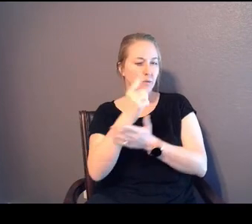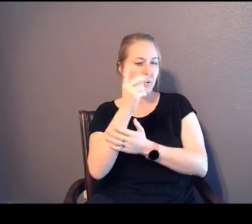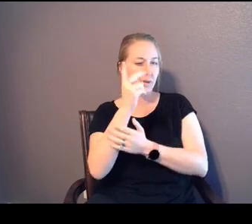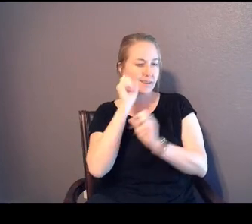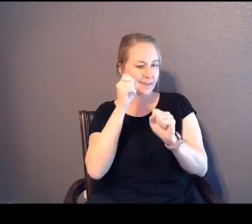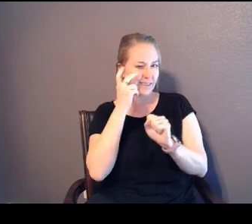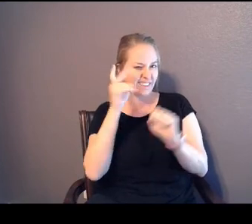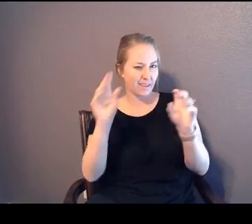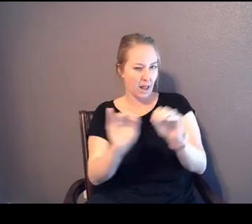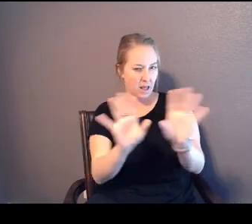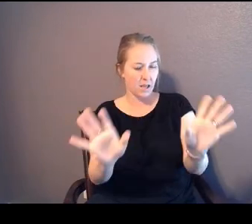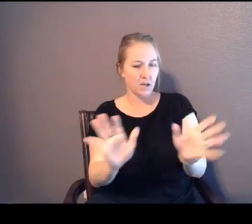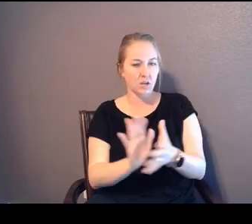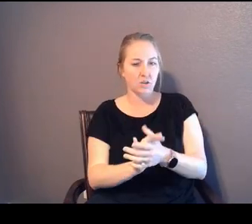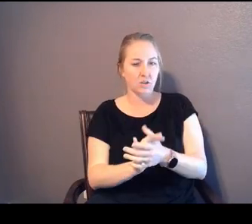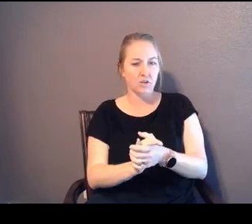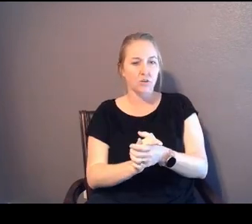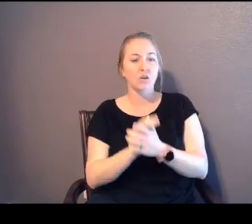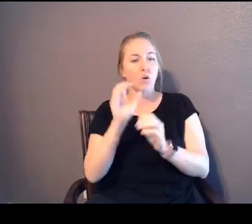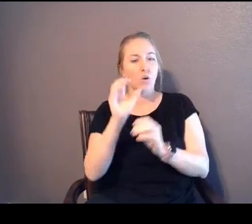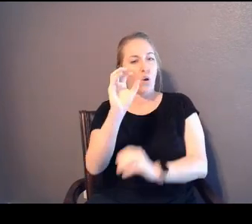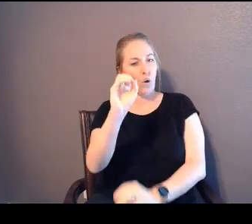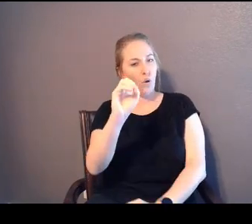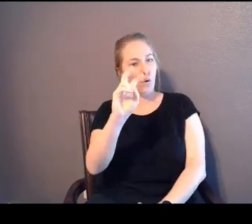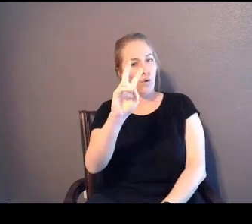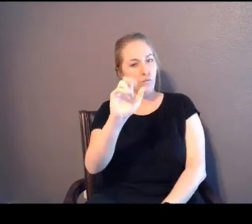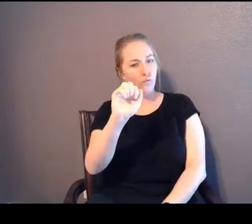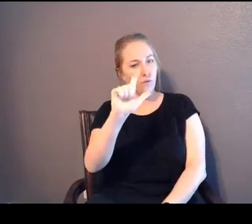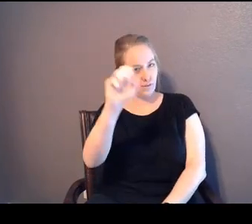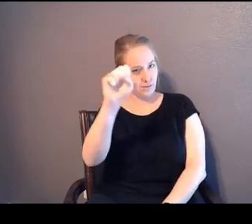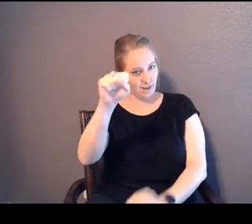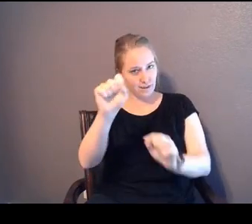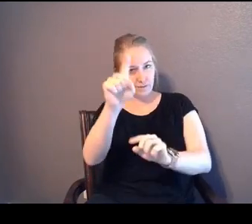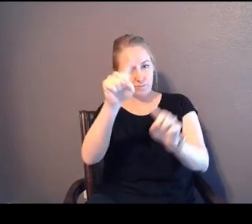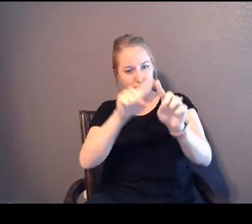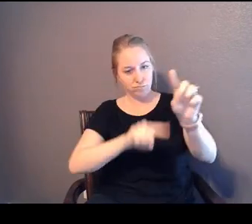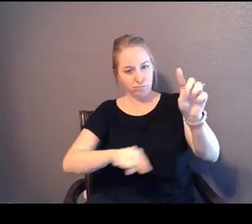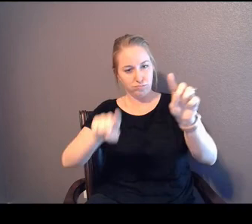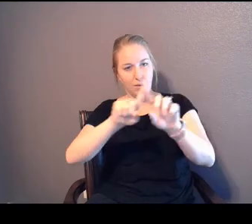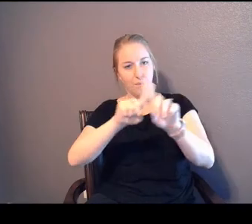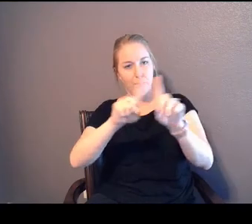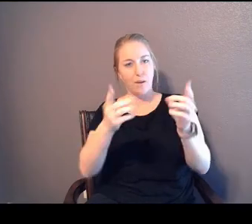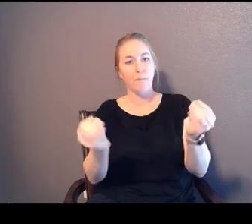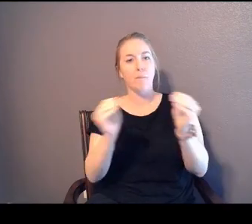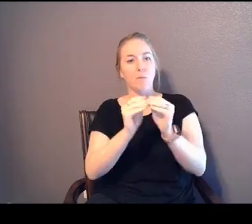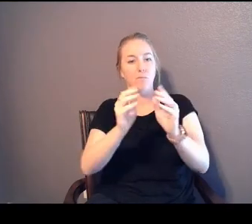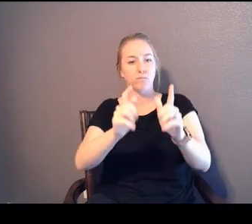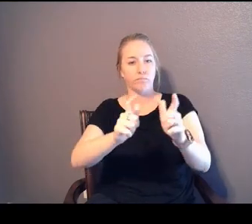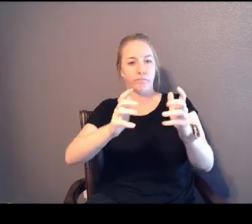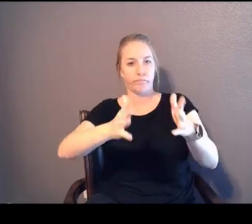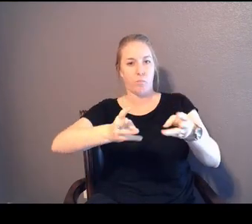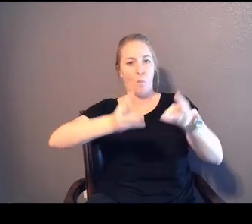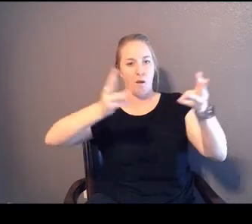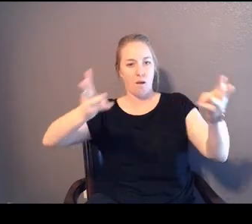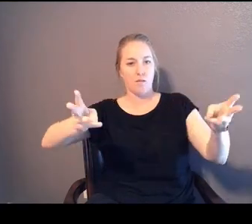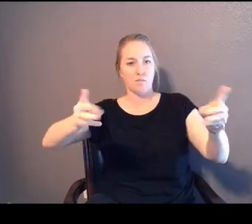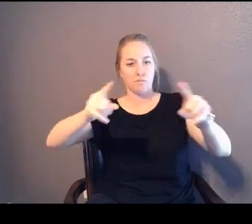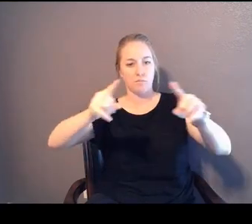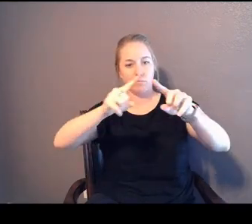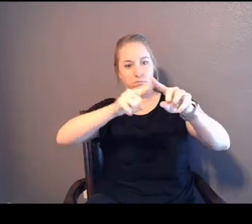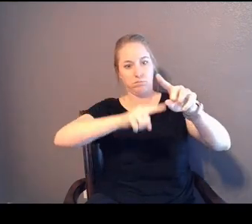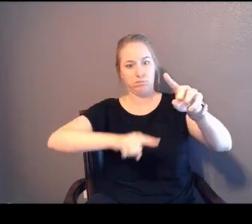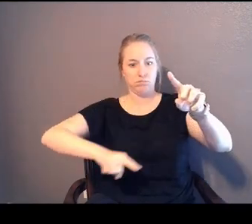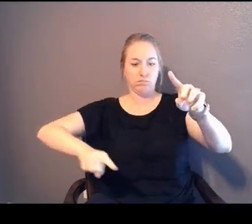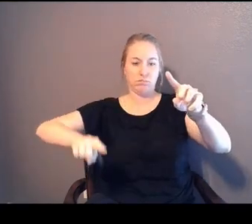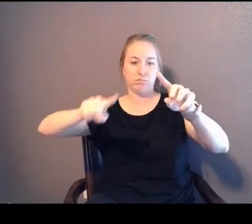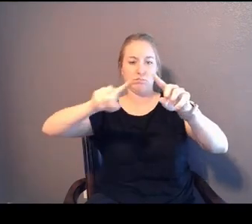an oval, but it's wider. I'm going to put that little oval. And then I'm going to put this one here.